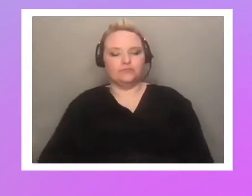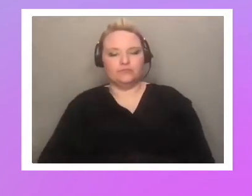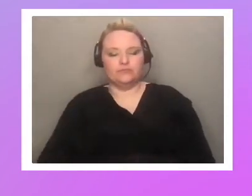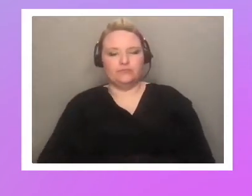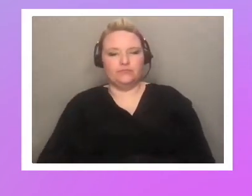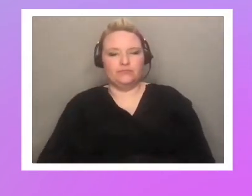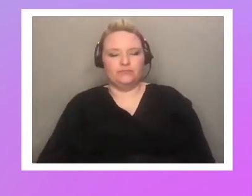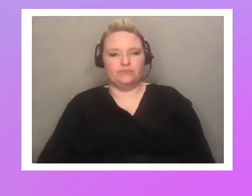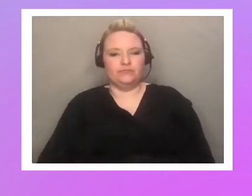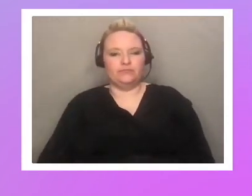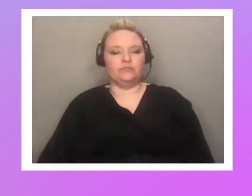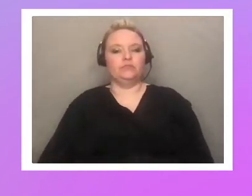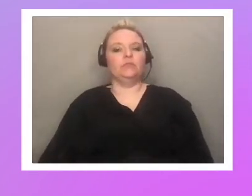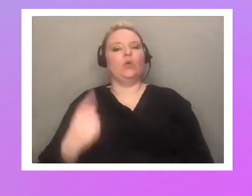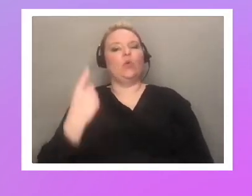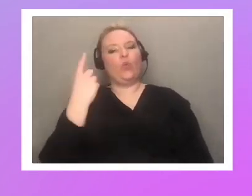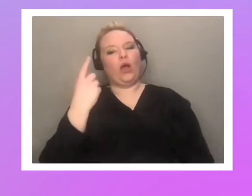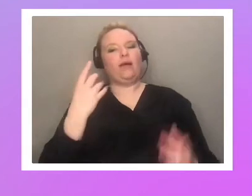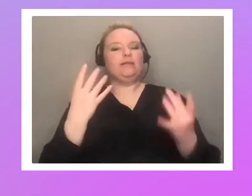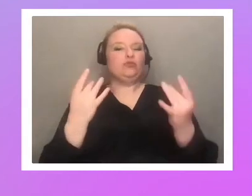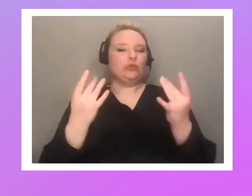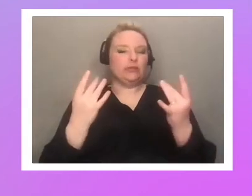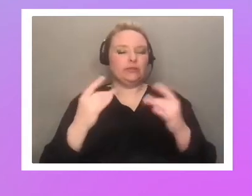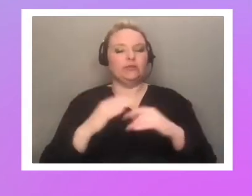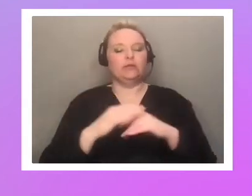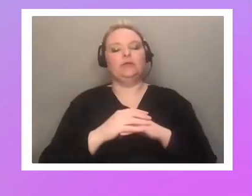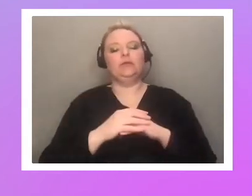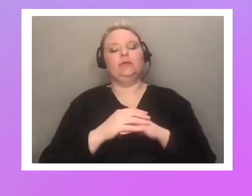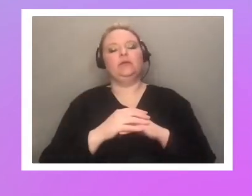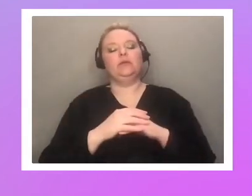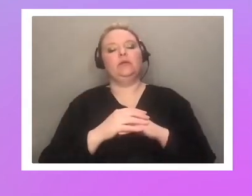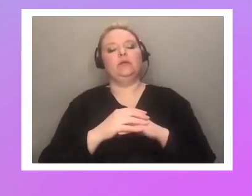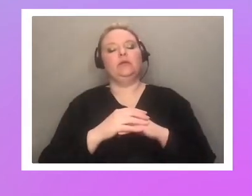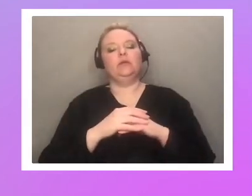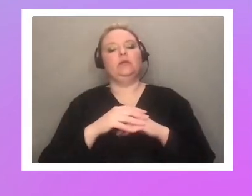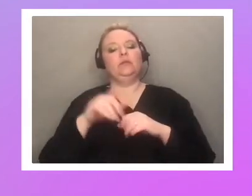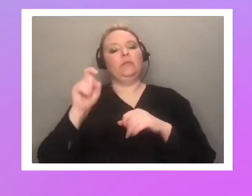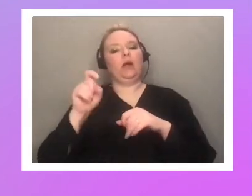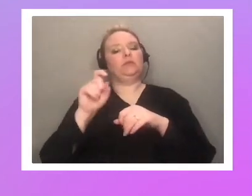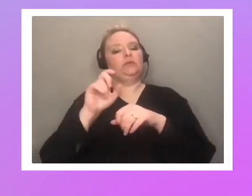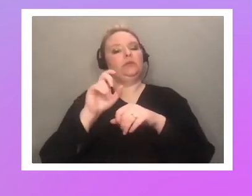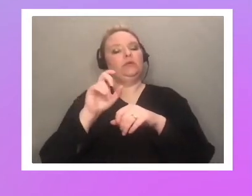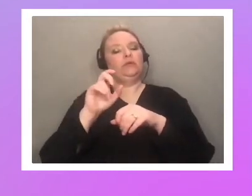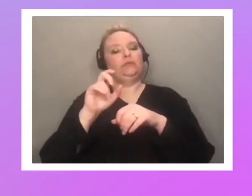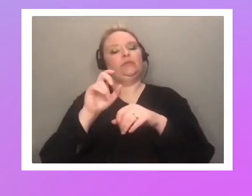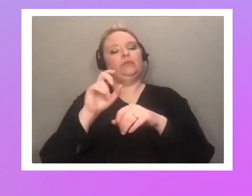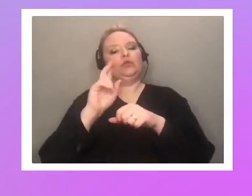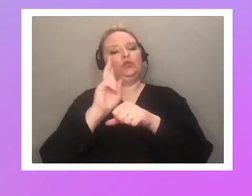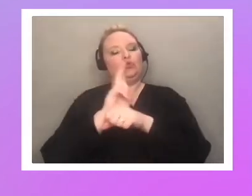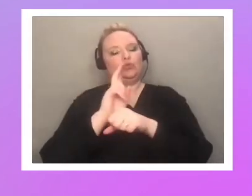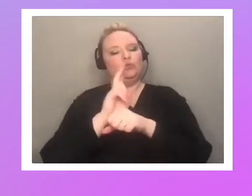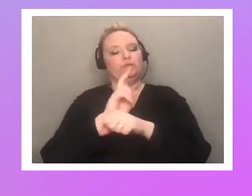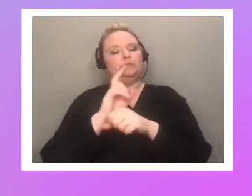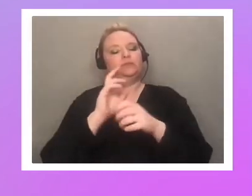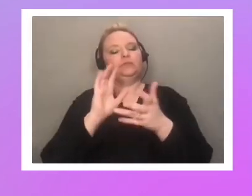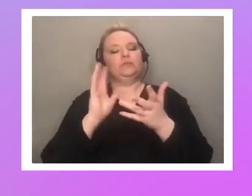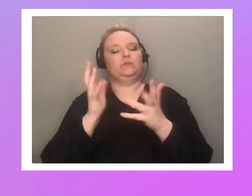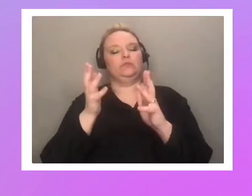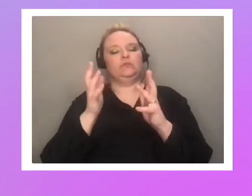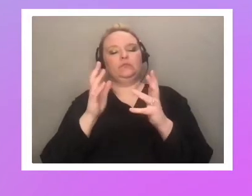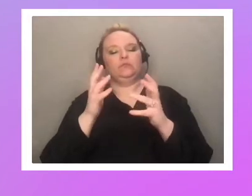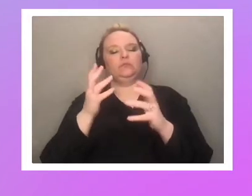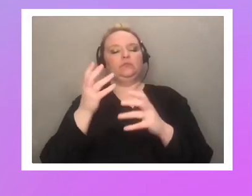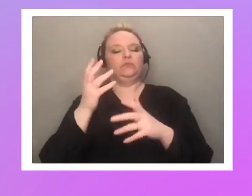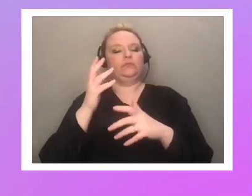of the things that can be tricky is making sure that you're using issues fixed in